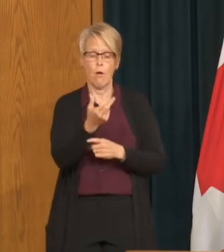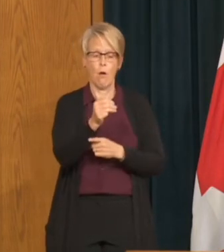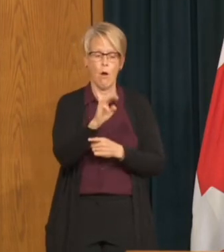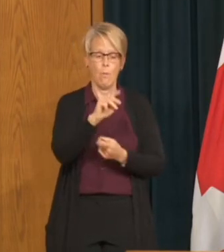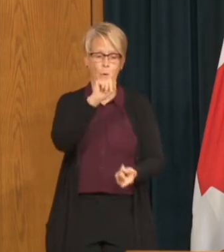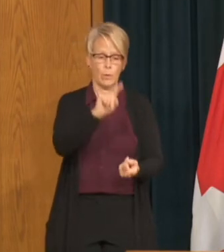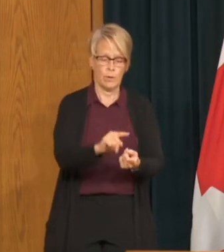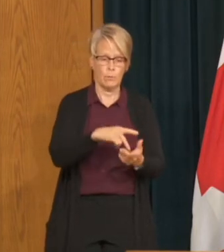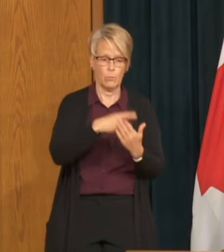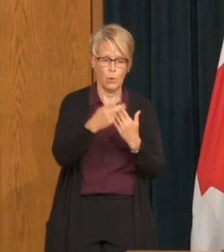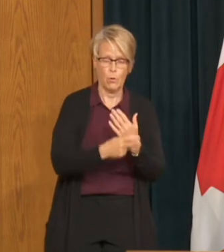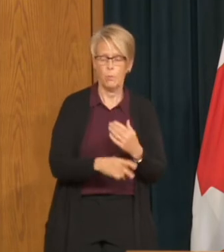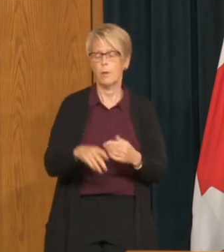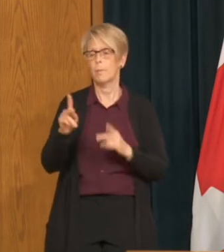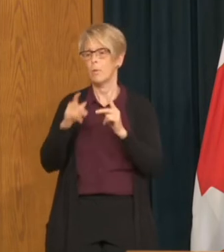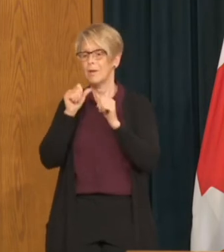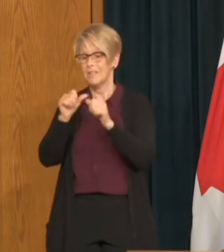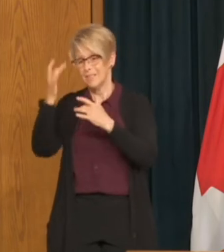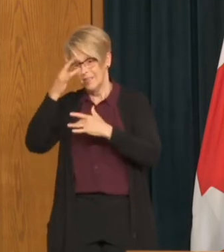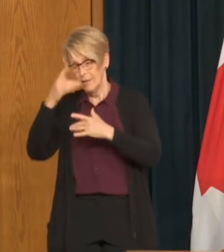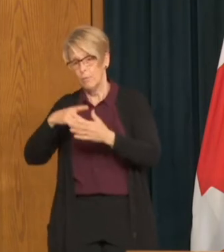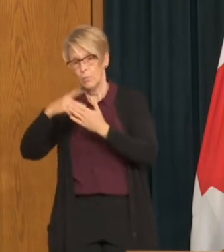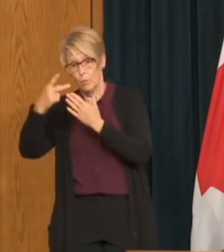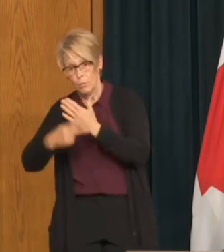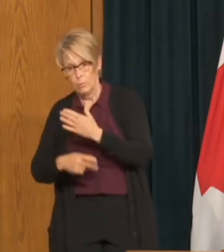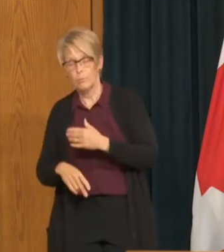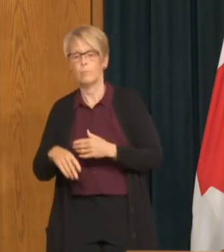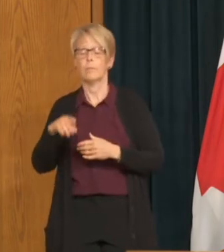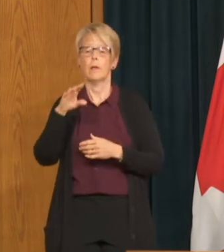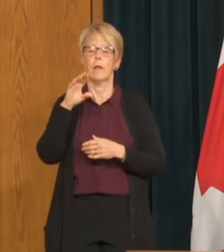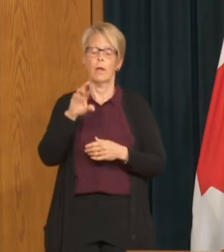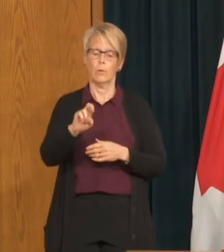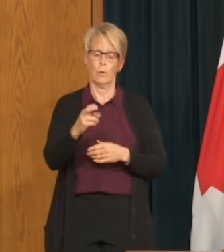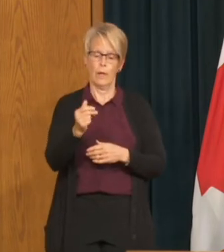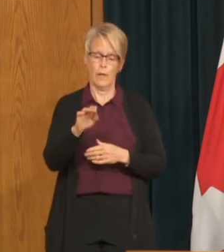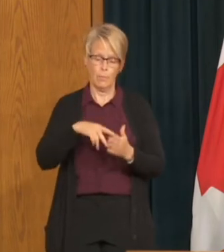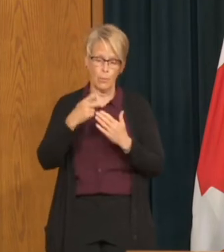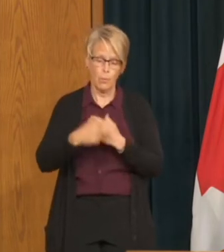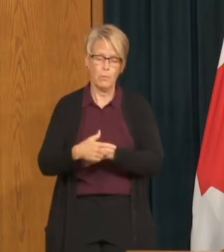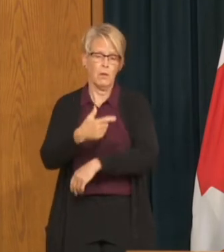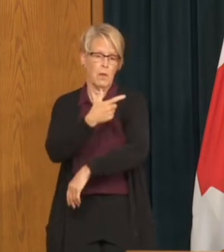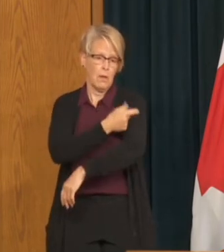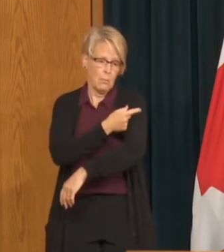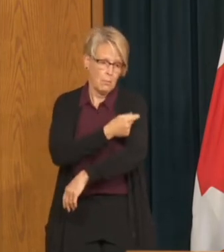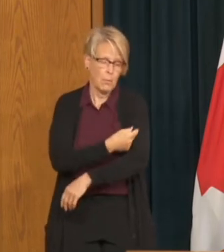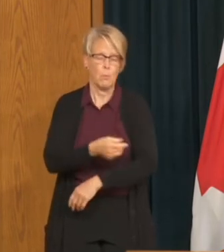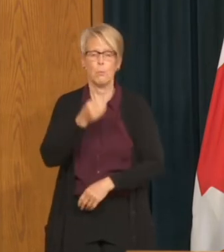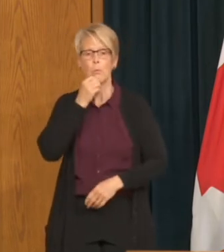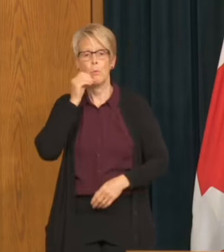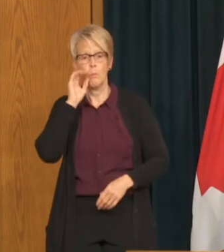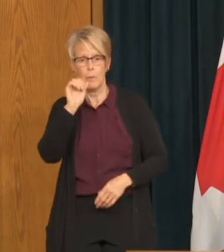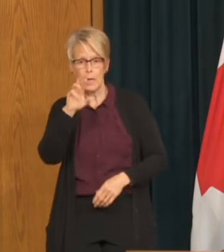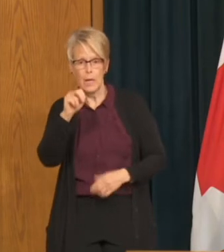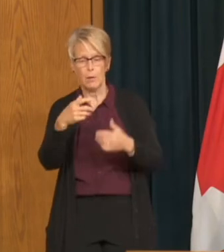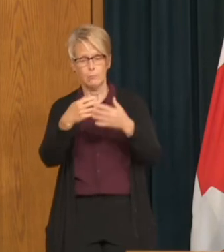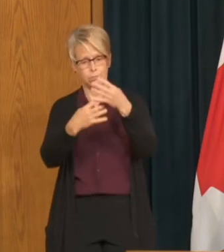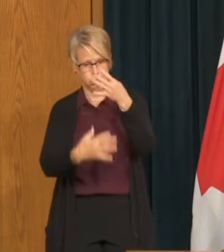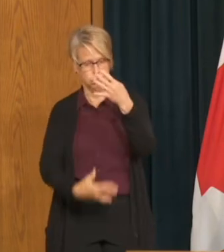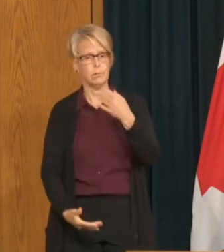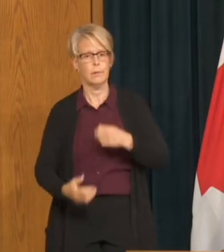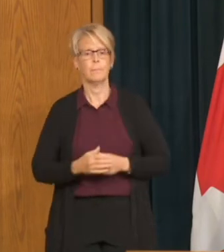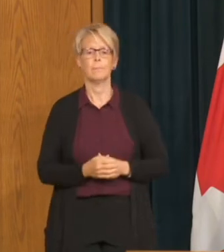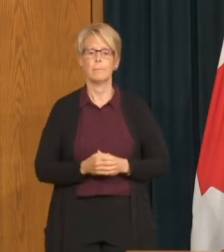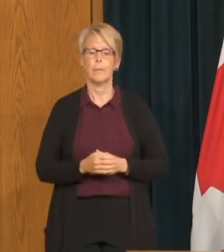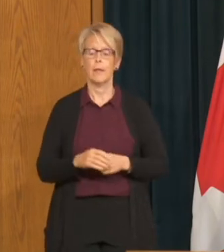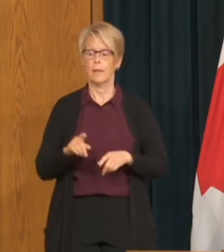reduction programs, chronic disease management programs, rehabilitation services, immunization, home care, etc. As